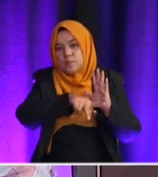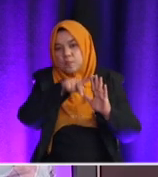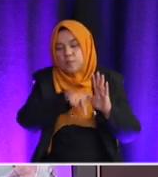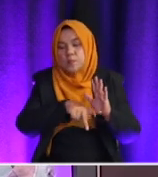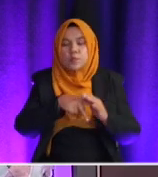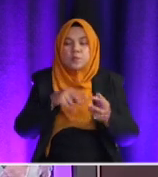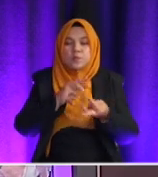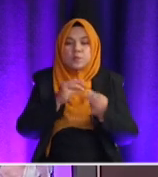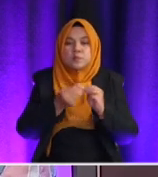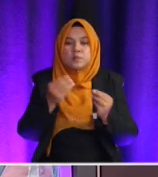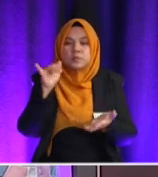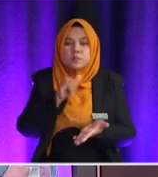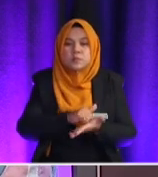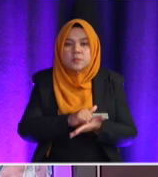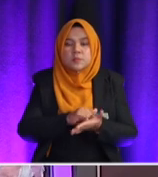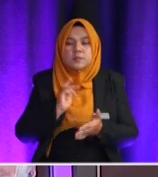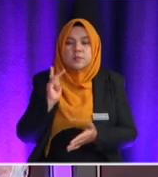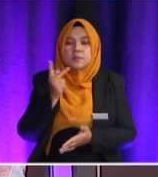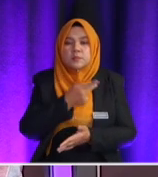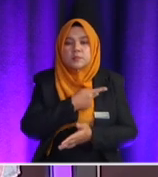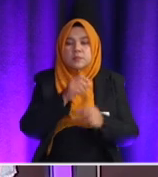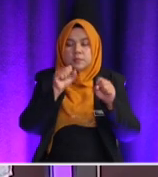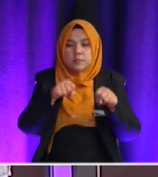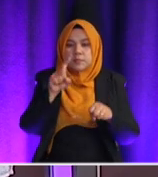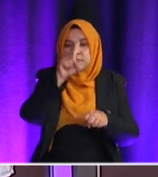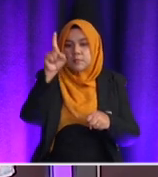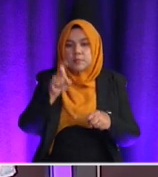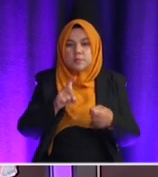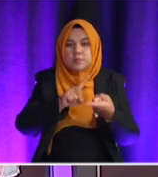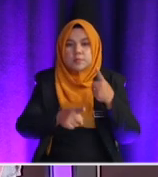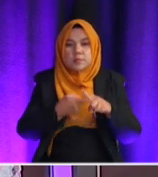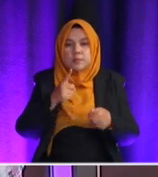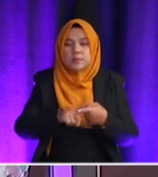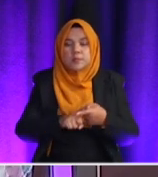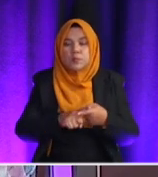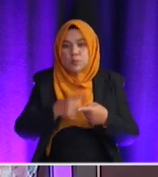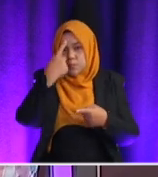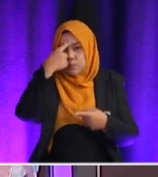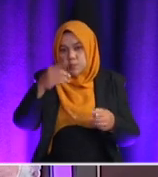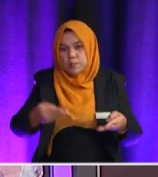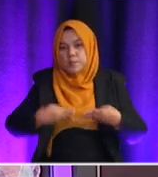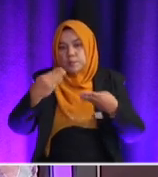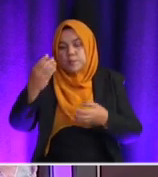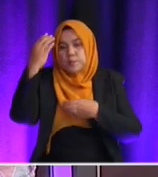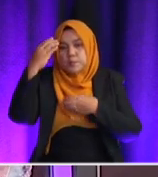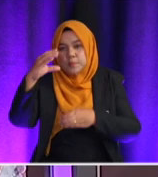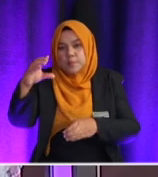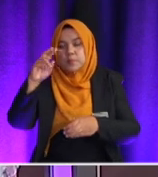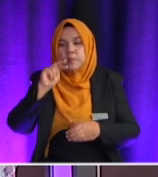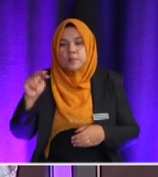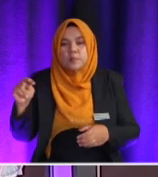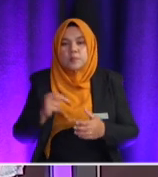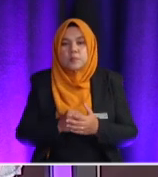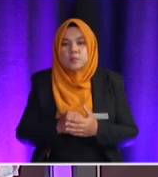for this session, maybe we can ask our friends online to give suggestions to